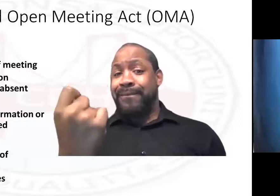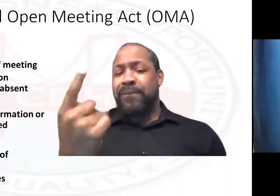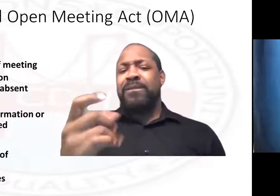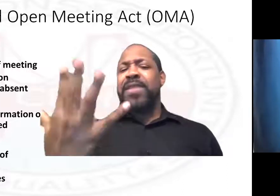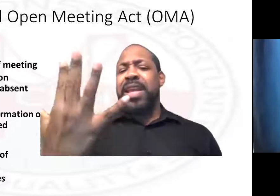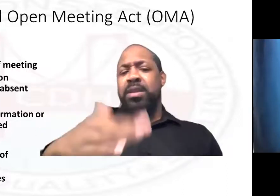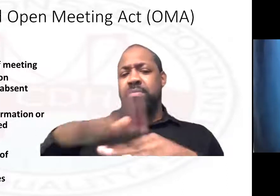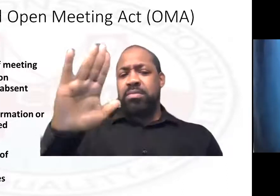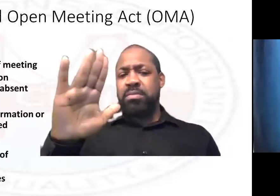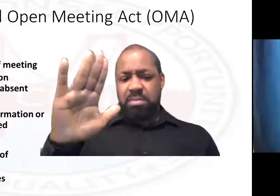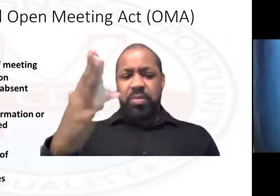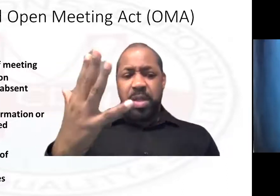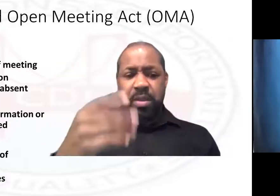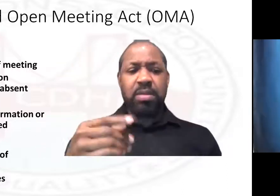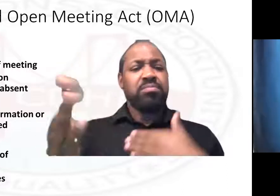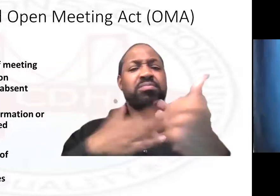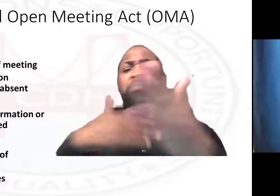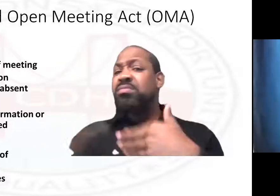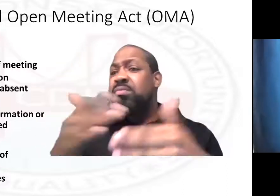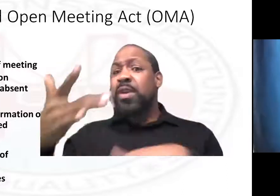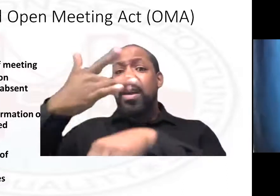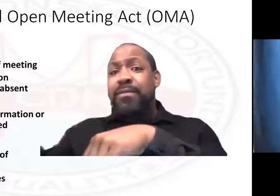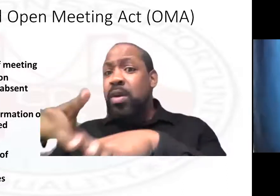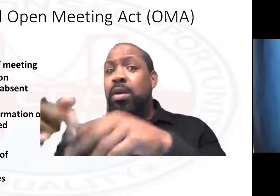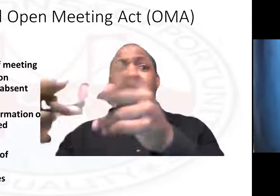for VHH.